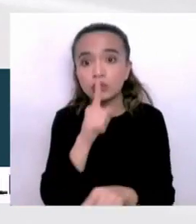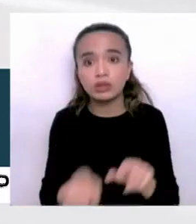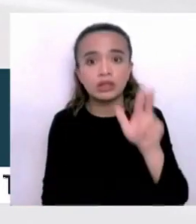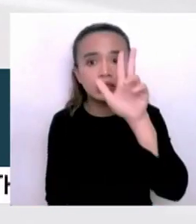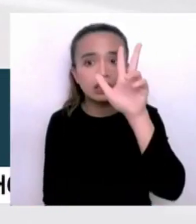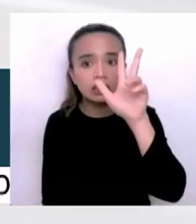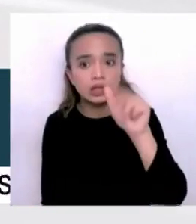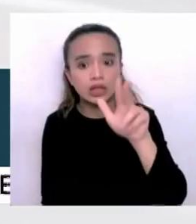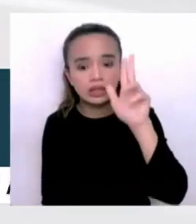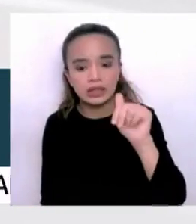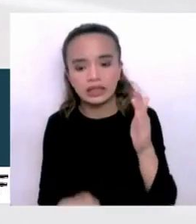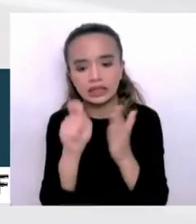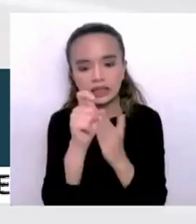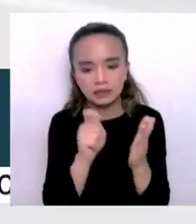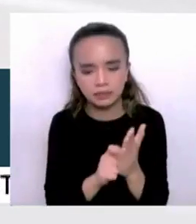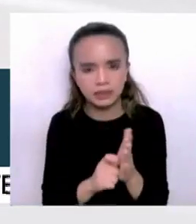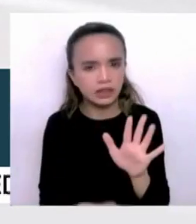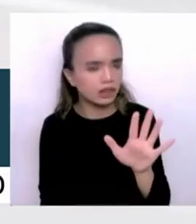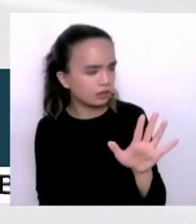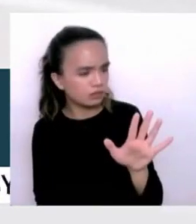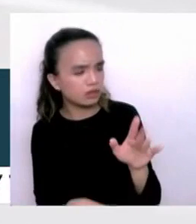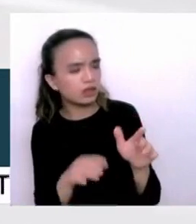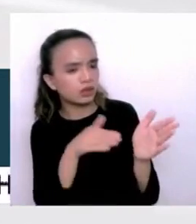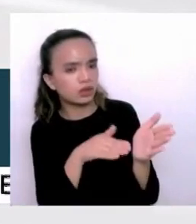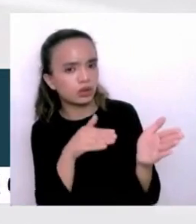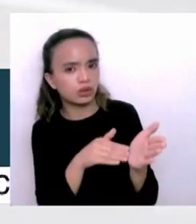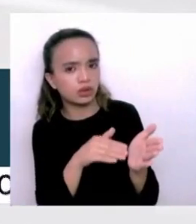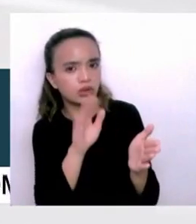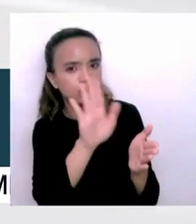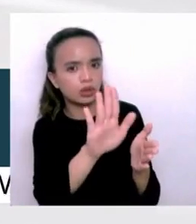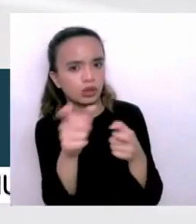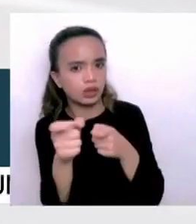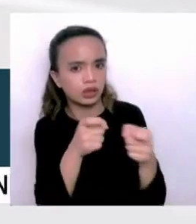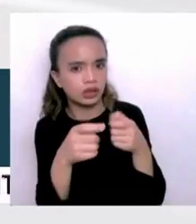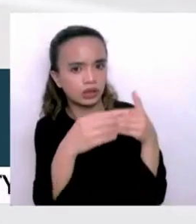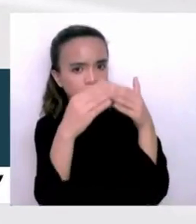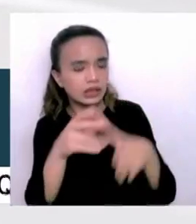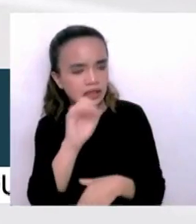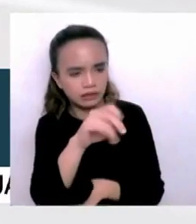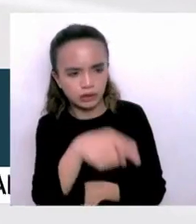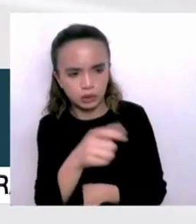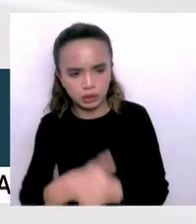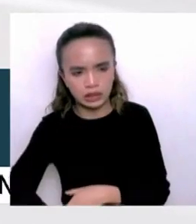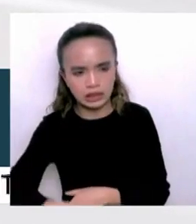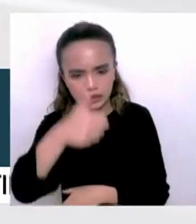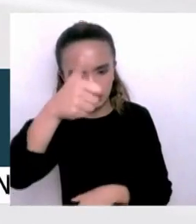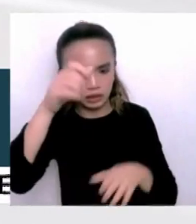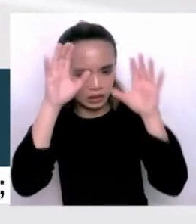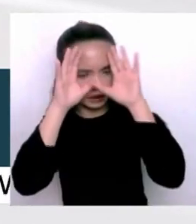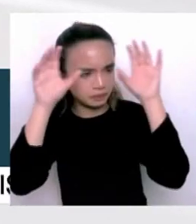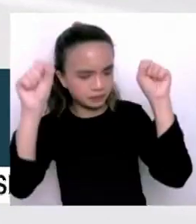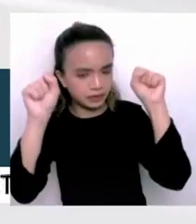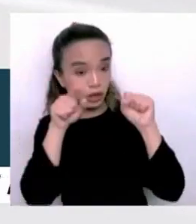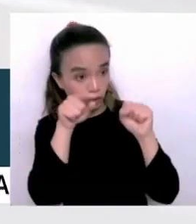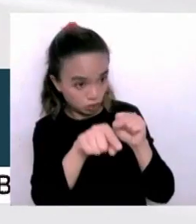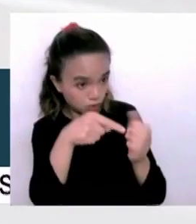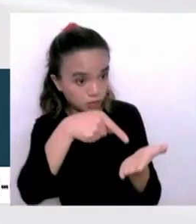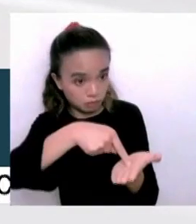trillion. Dr. Montemayor, under your leadership, should you win the presidency, will you